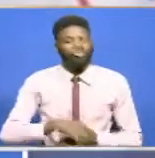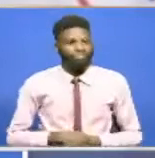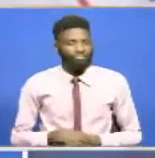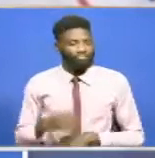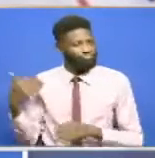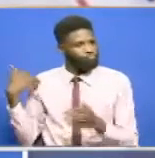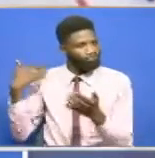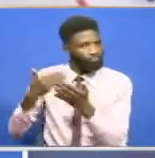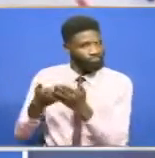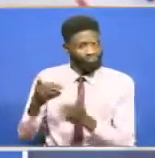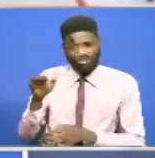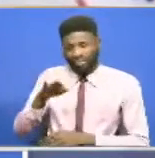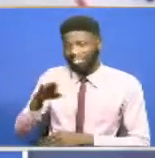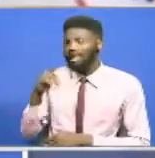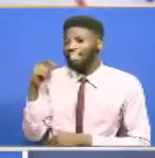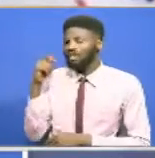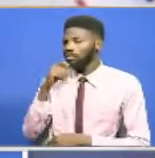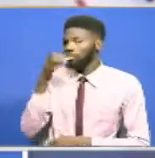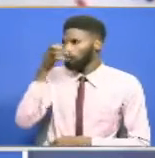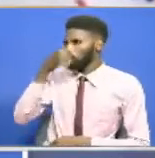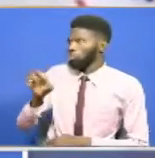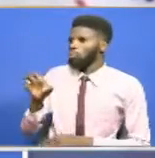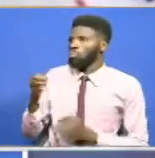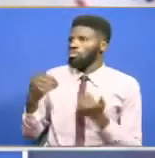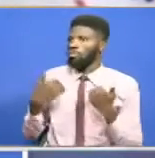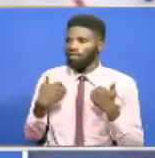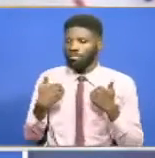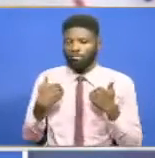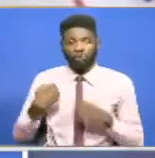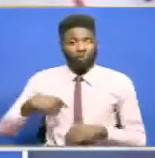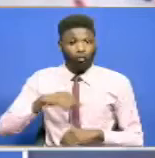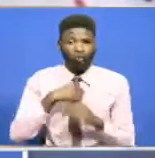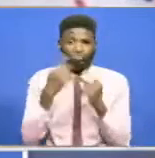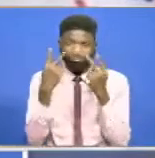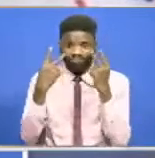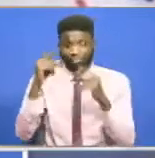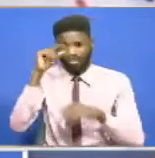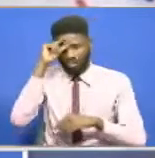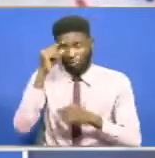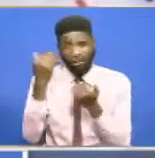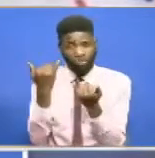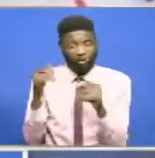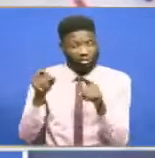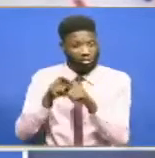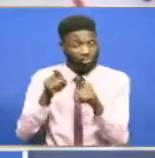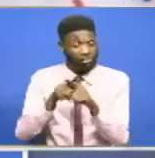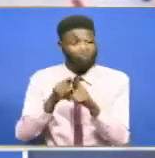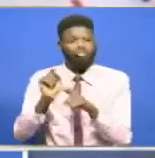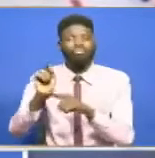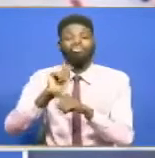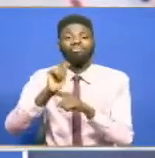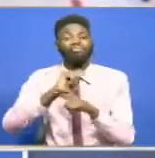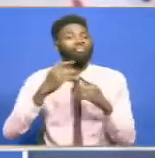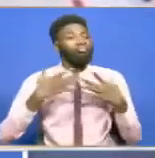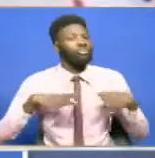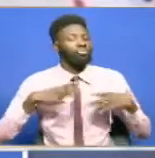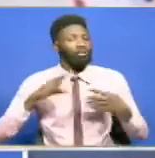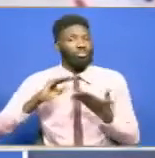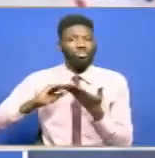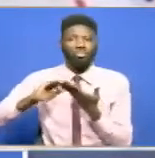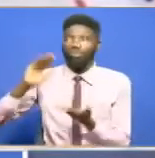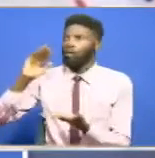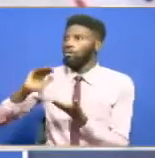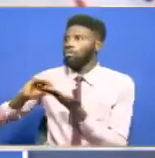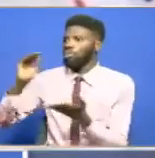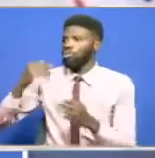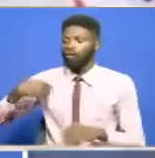time, slowly we are seeing the government now come on board in training more and more people. We are urging